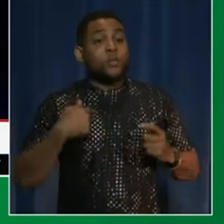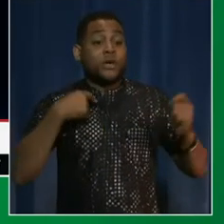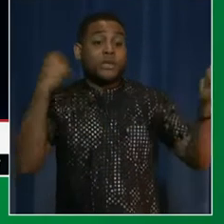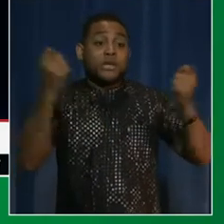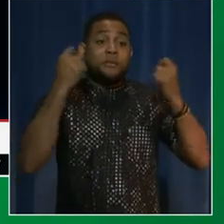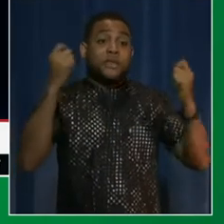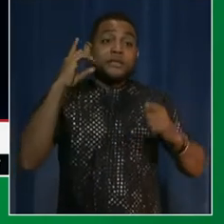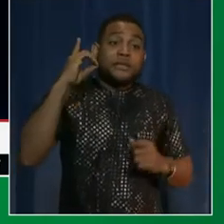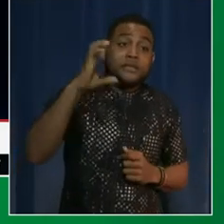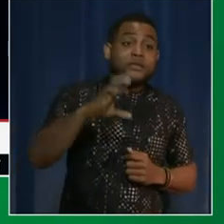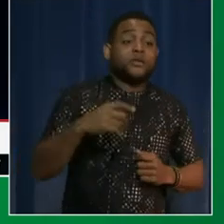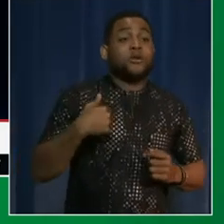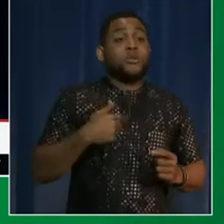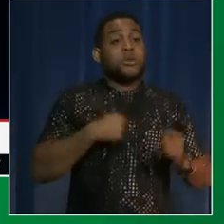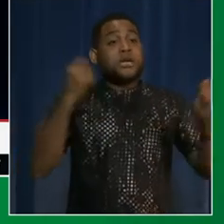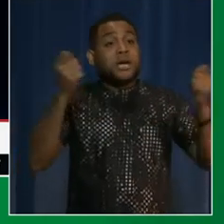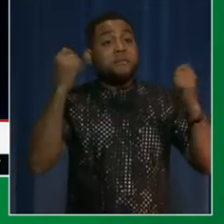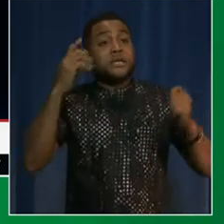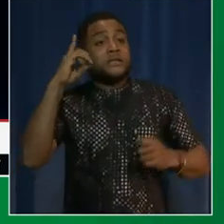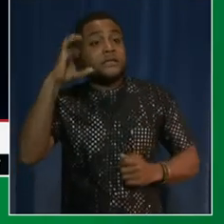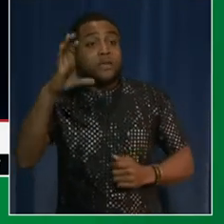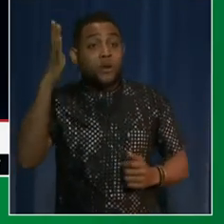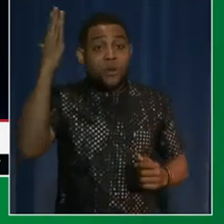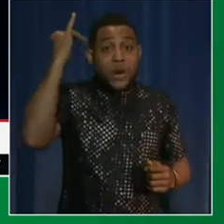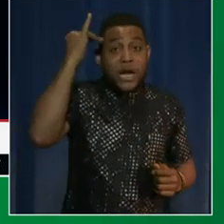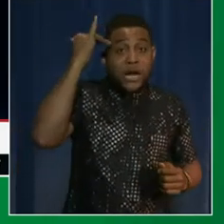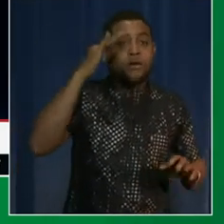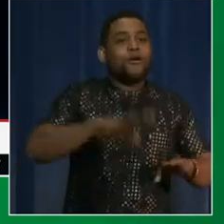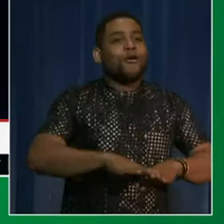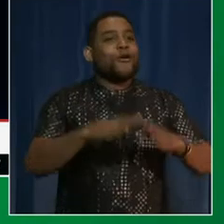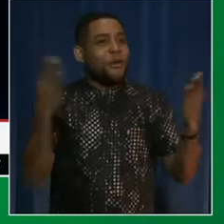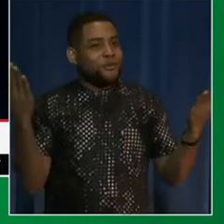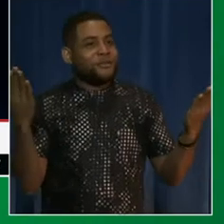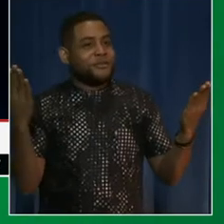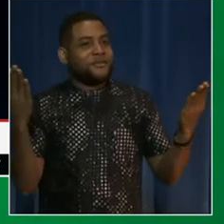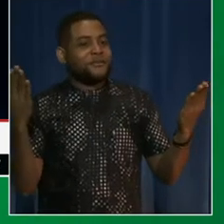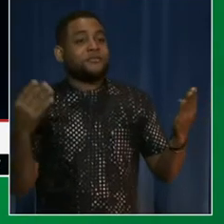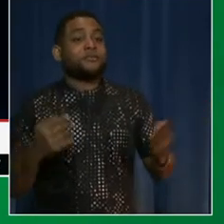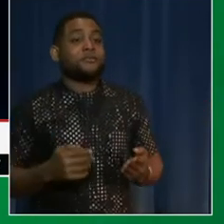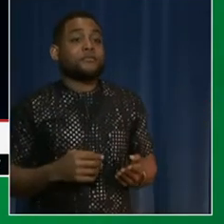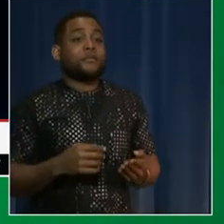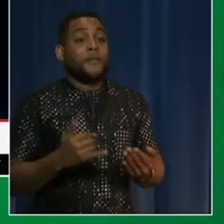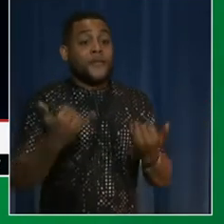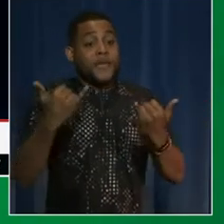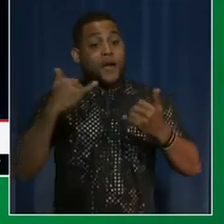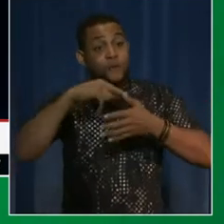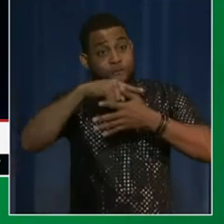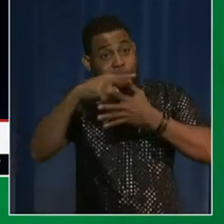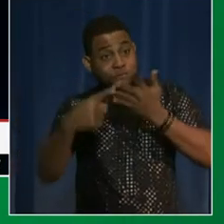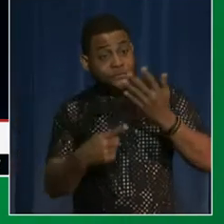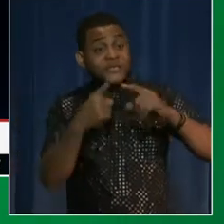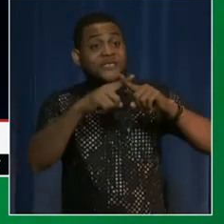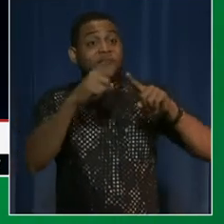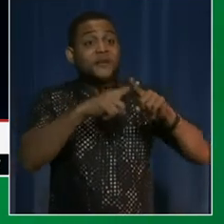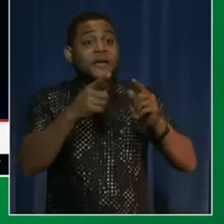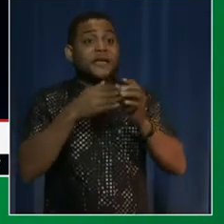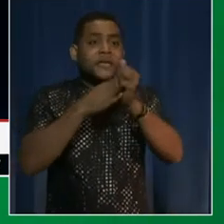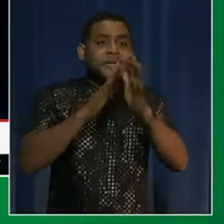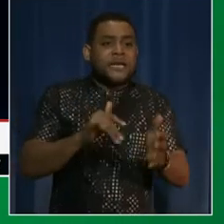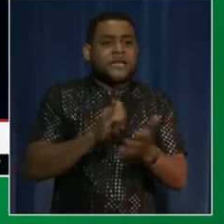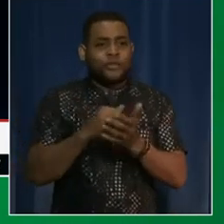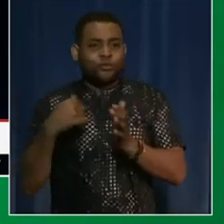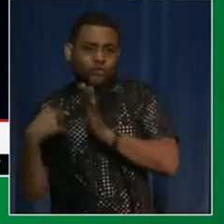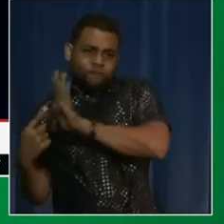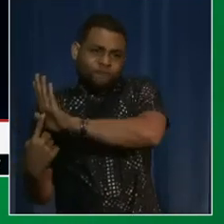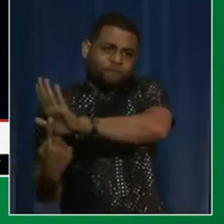and D.C. is open. And now we have an exciting lineup featuring district leaders who are going to showcase many